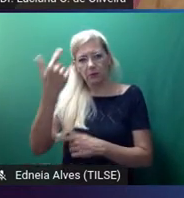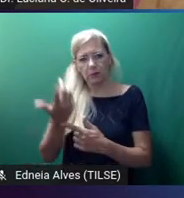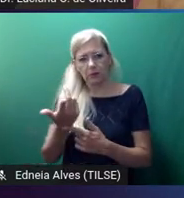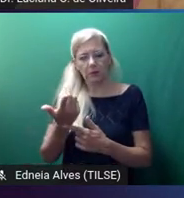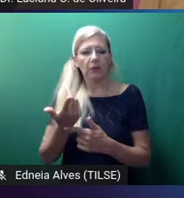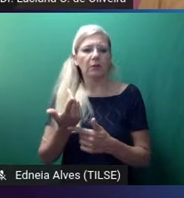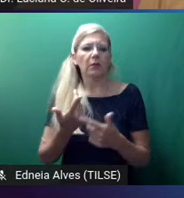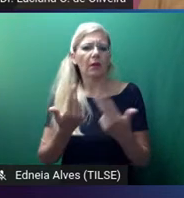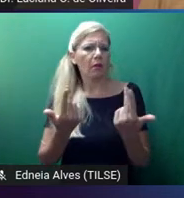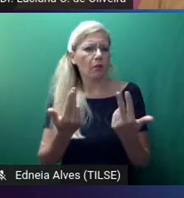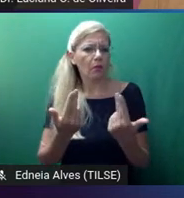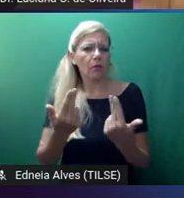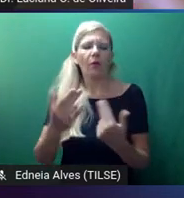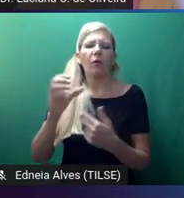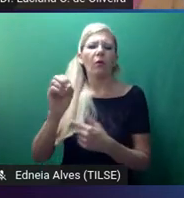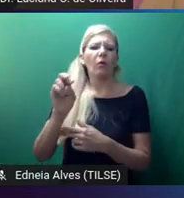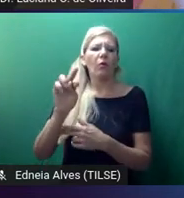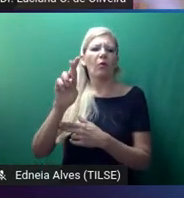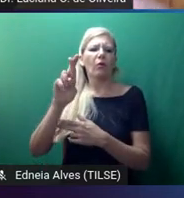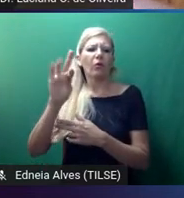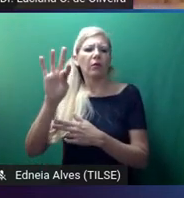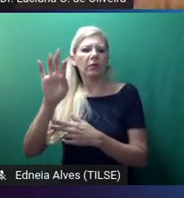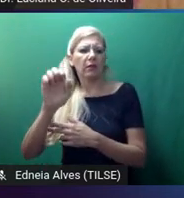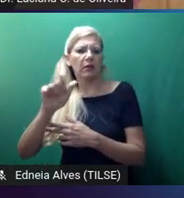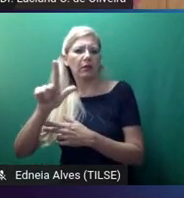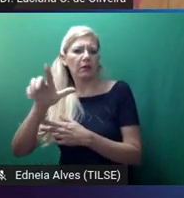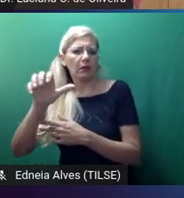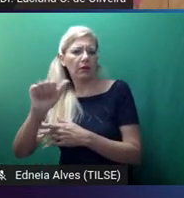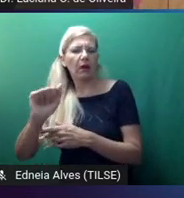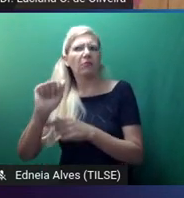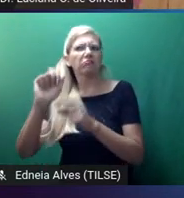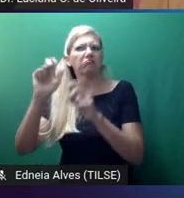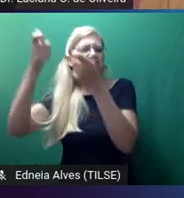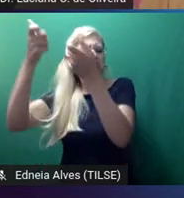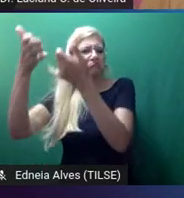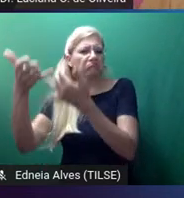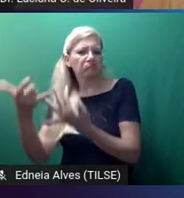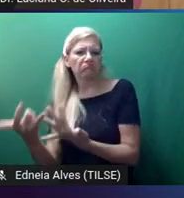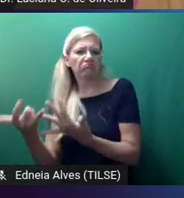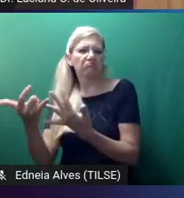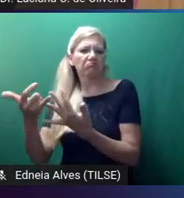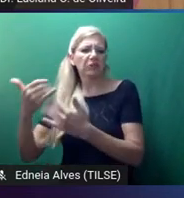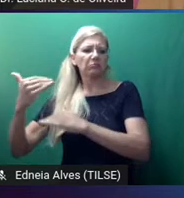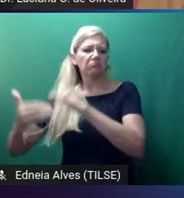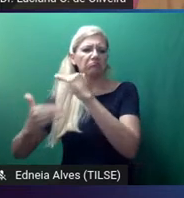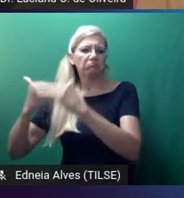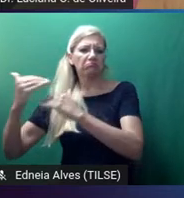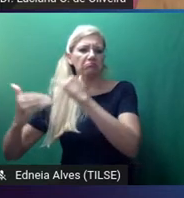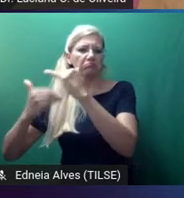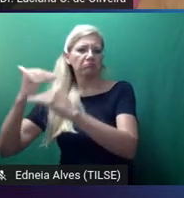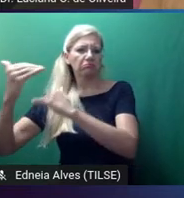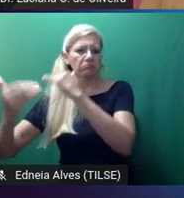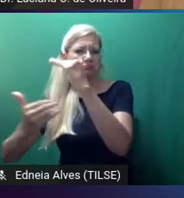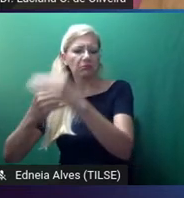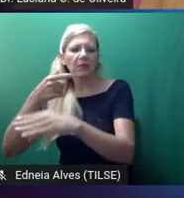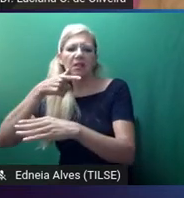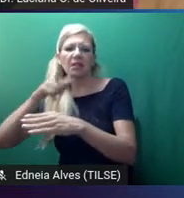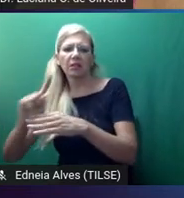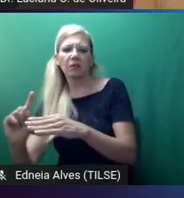Ortega. We talk about developing a monolingual a second time